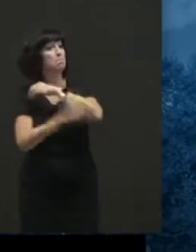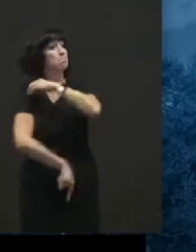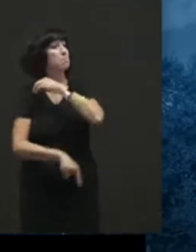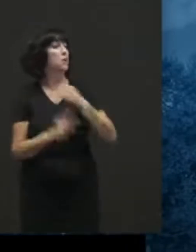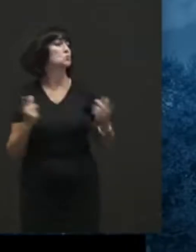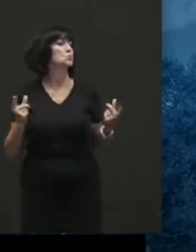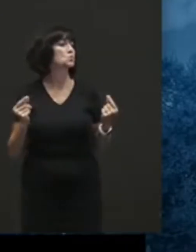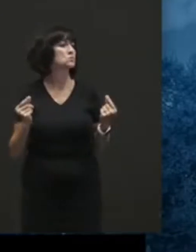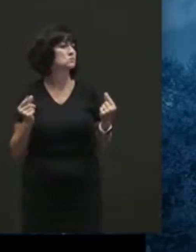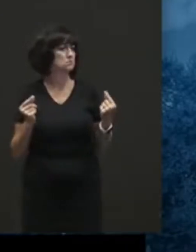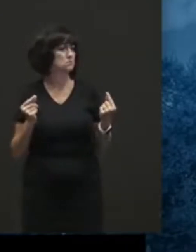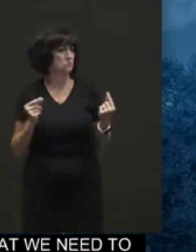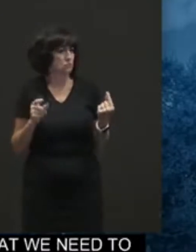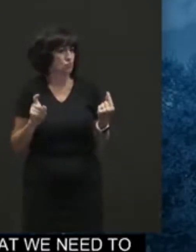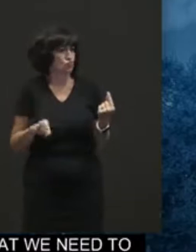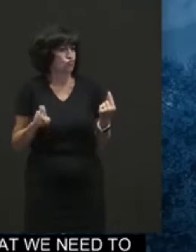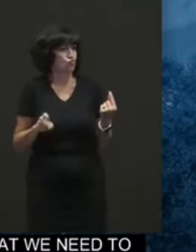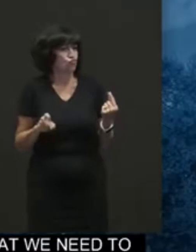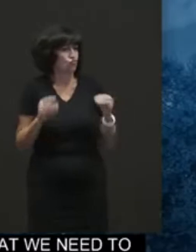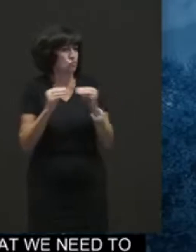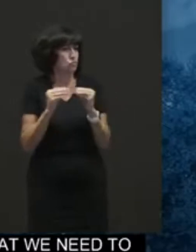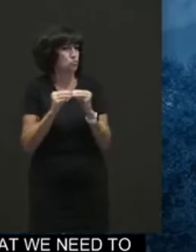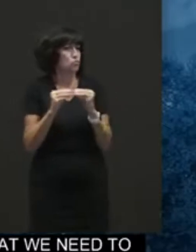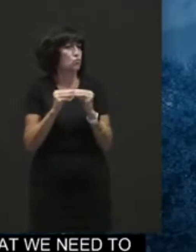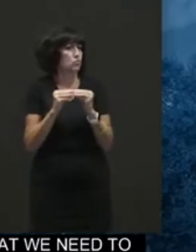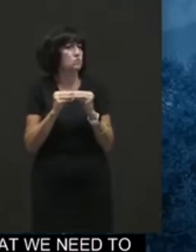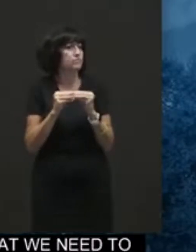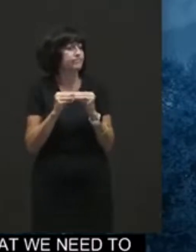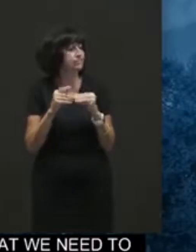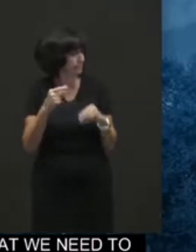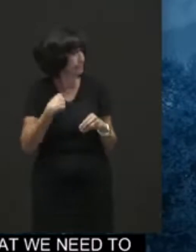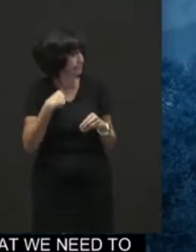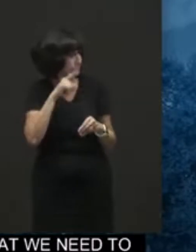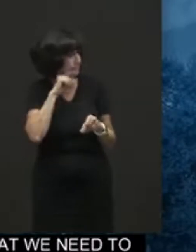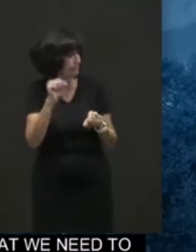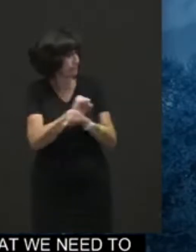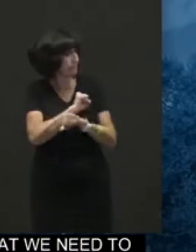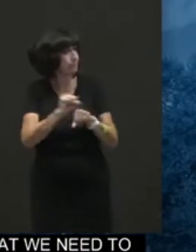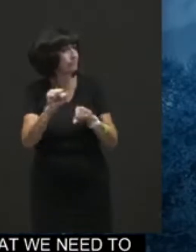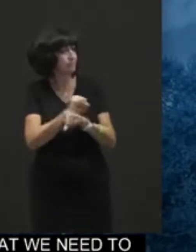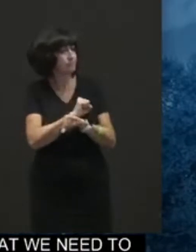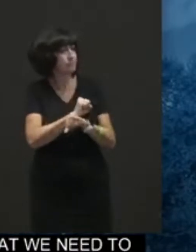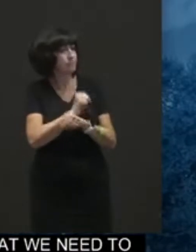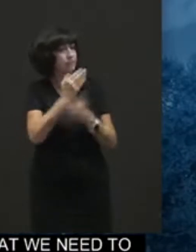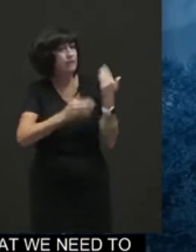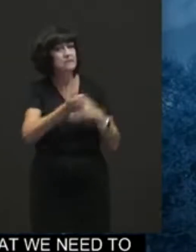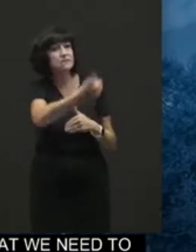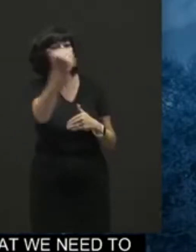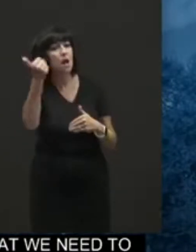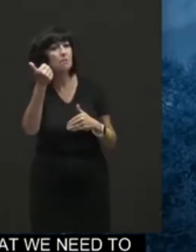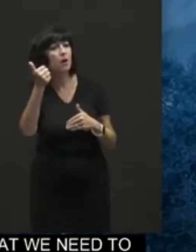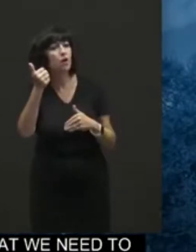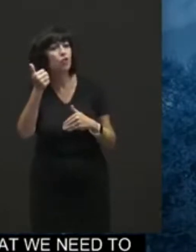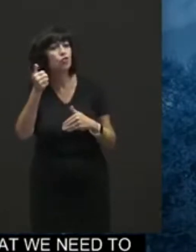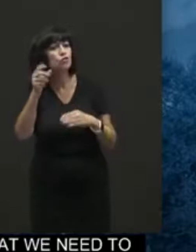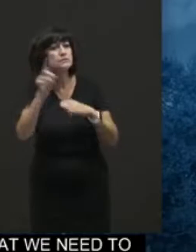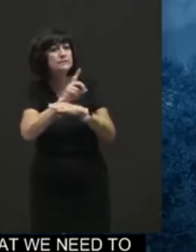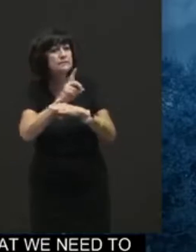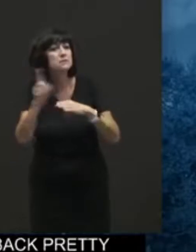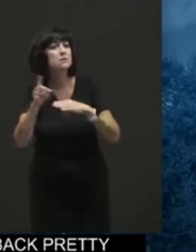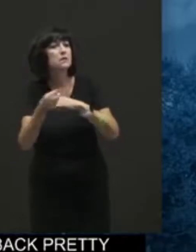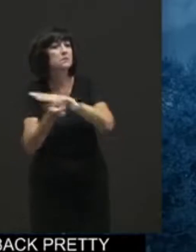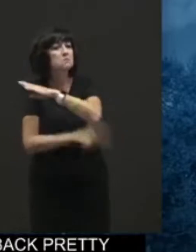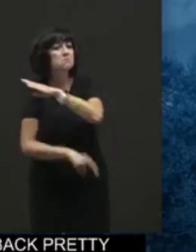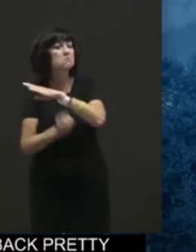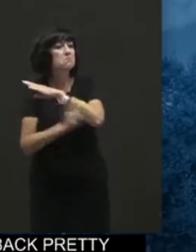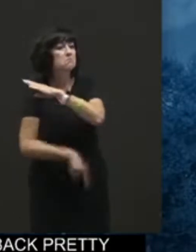way, I pushed back pretty hard when we heard some of the disciplinary action that was being proposed, that we